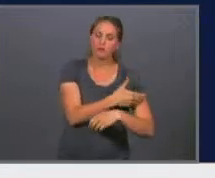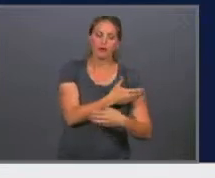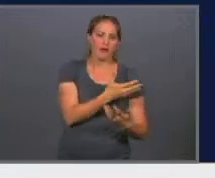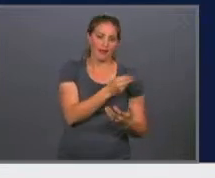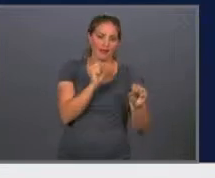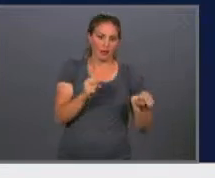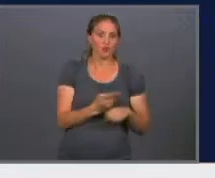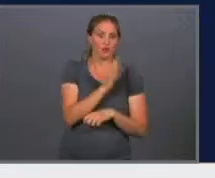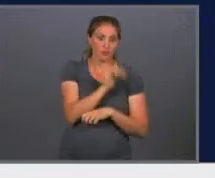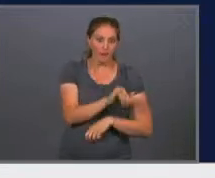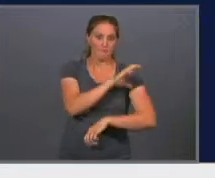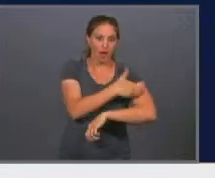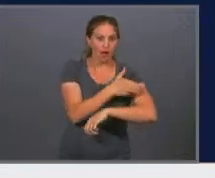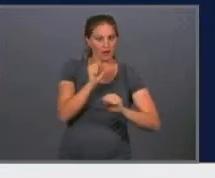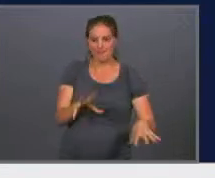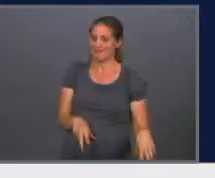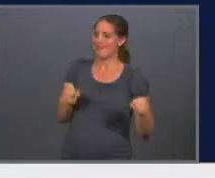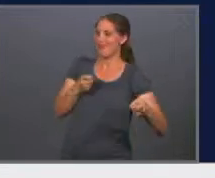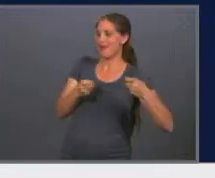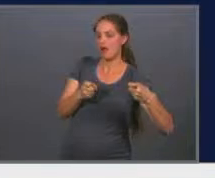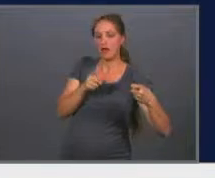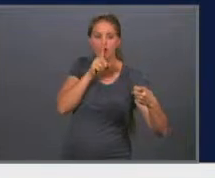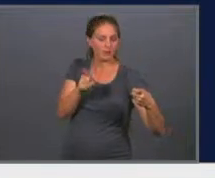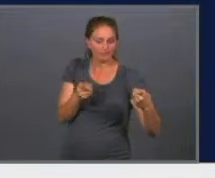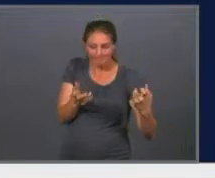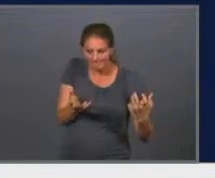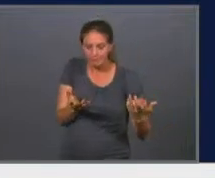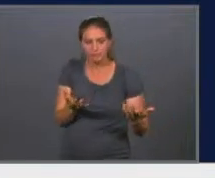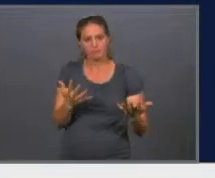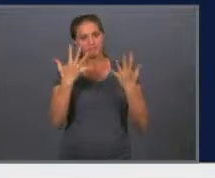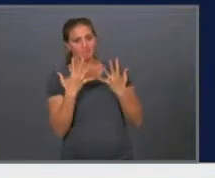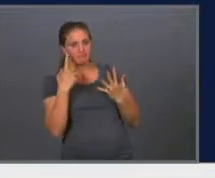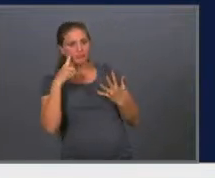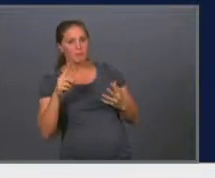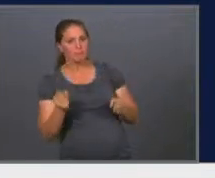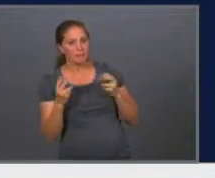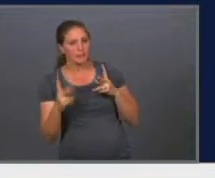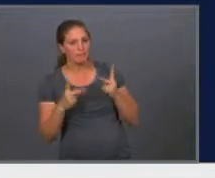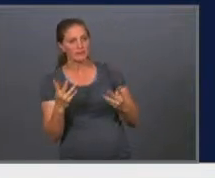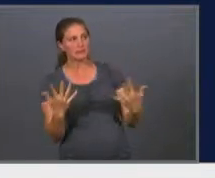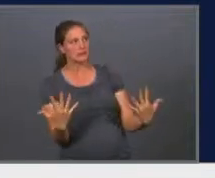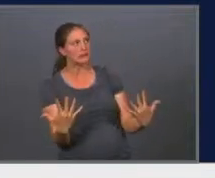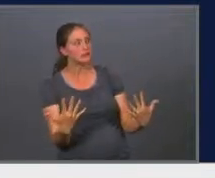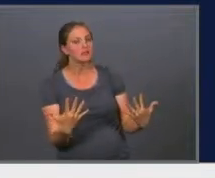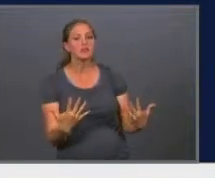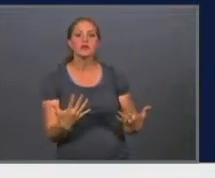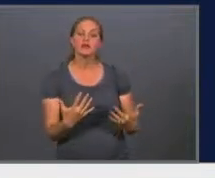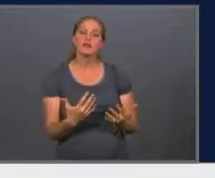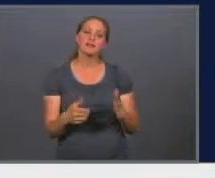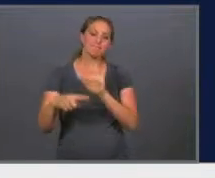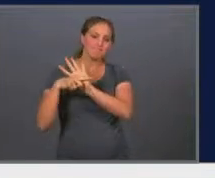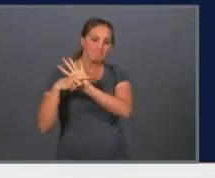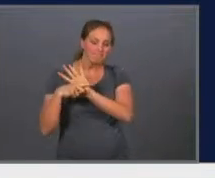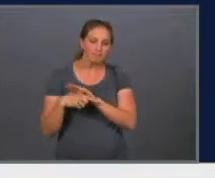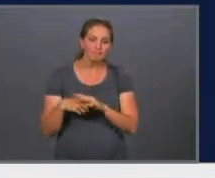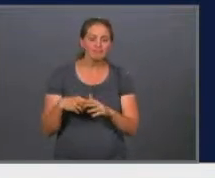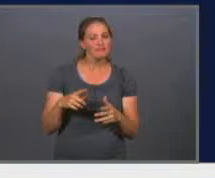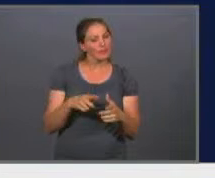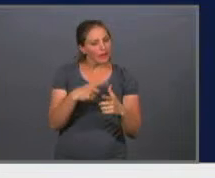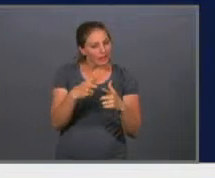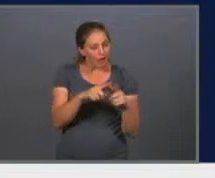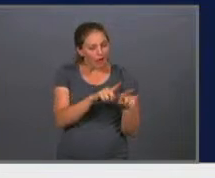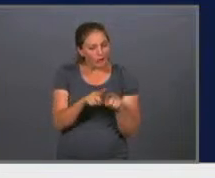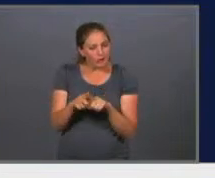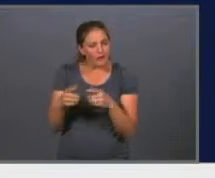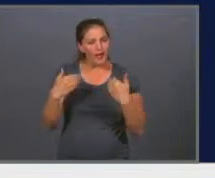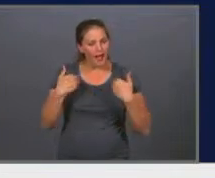power to the disadvantage of so many people. And then there's been a long-term trend in